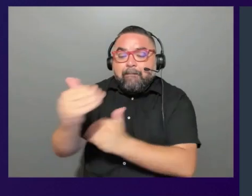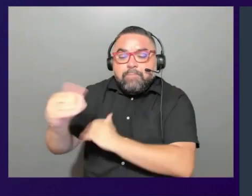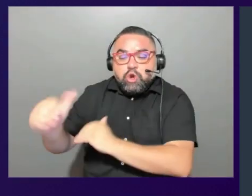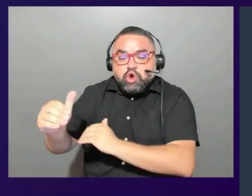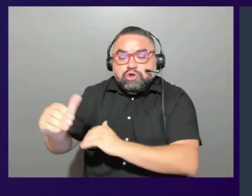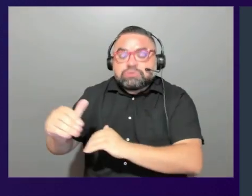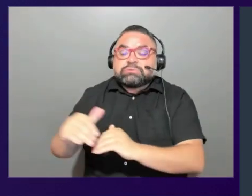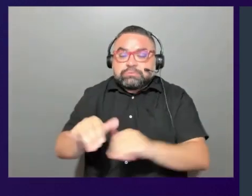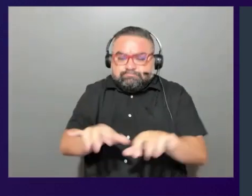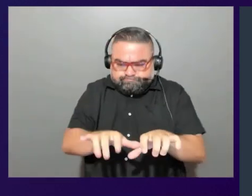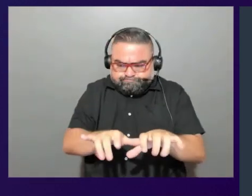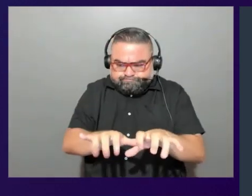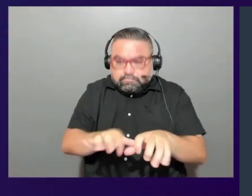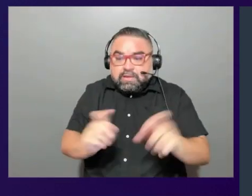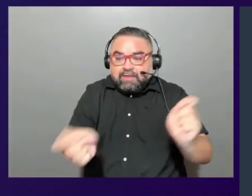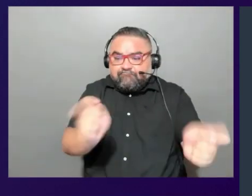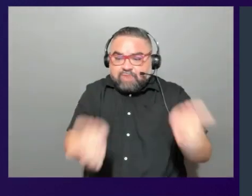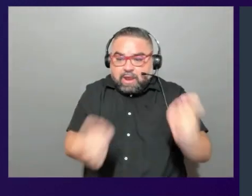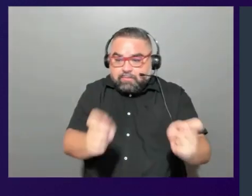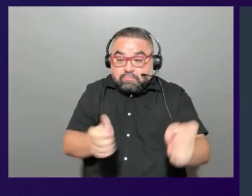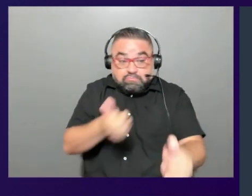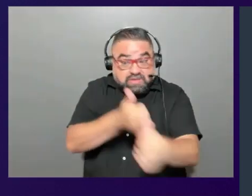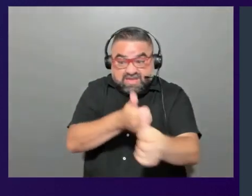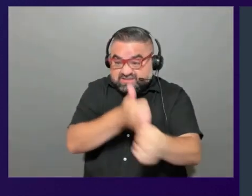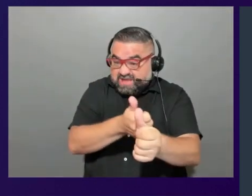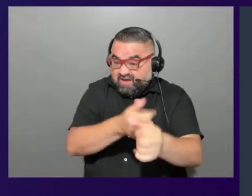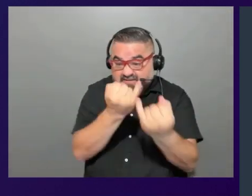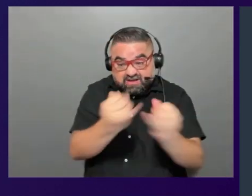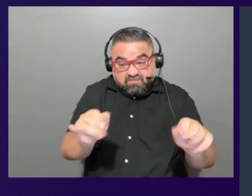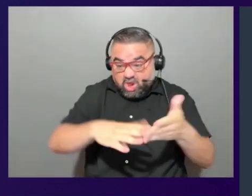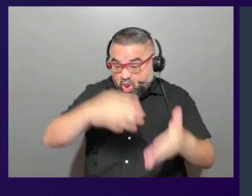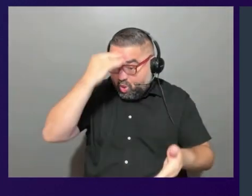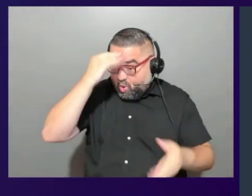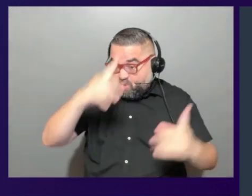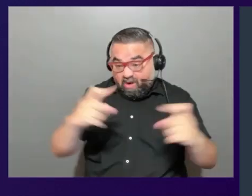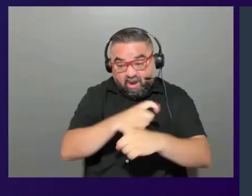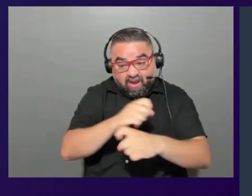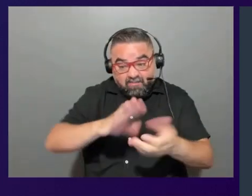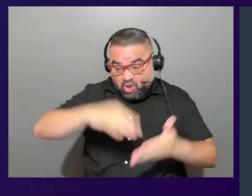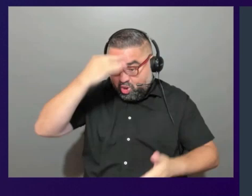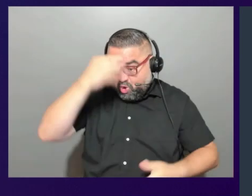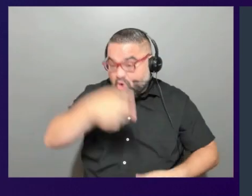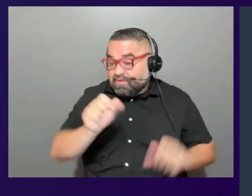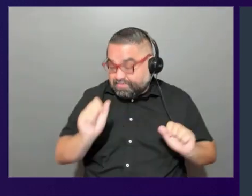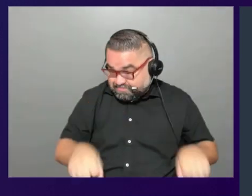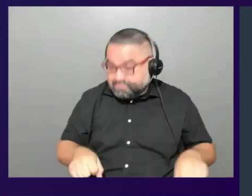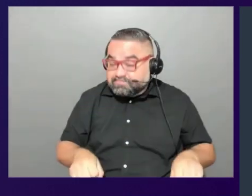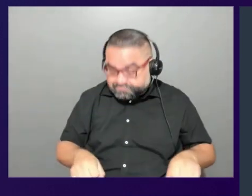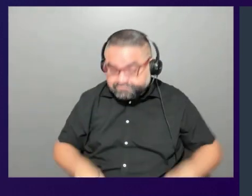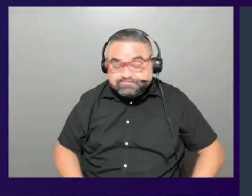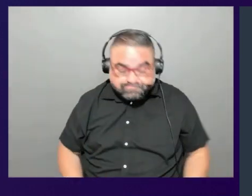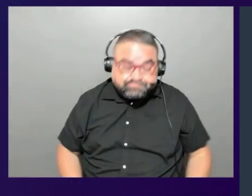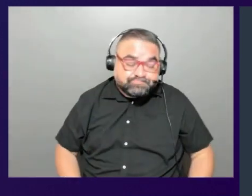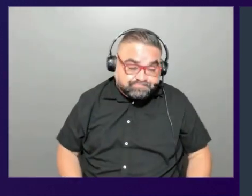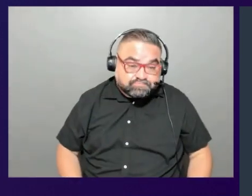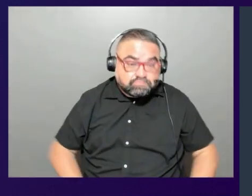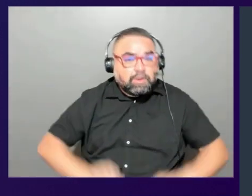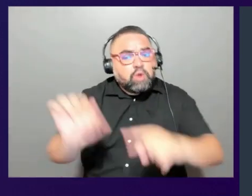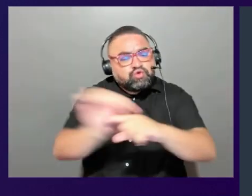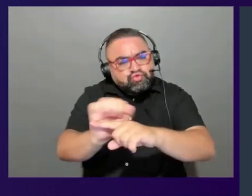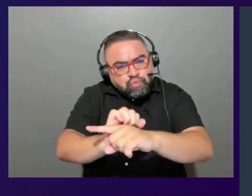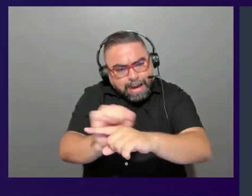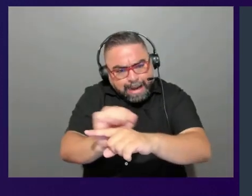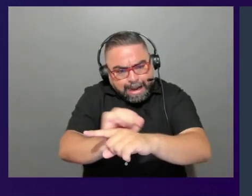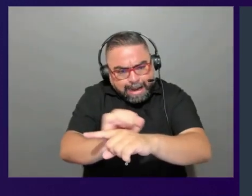capable of unsupervised self-learning of complex concepts. Although their training exposes them